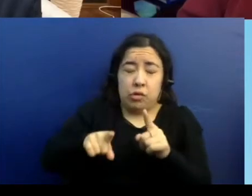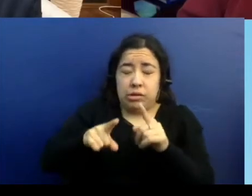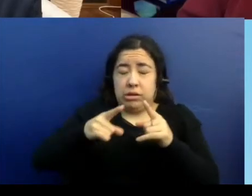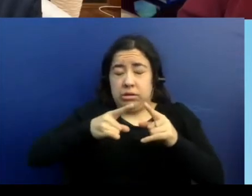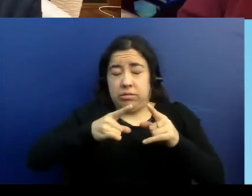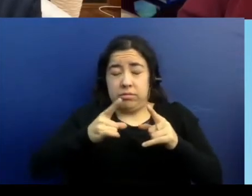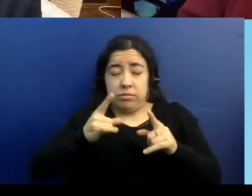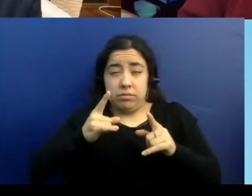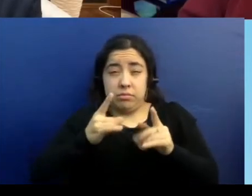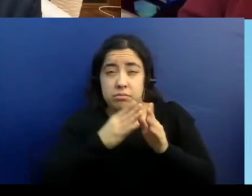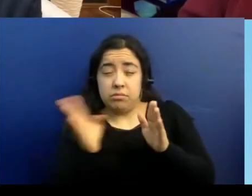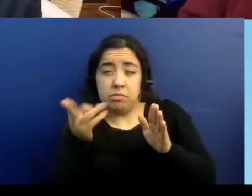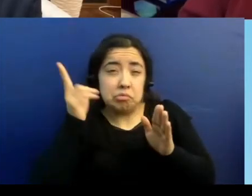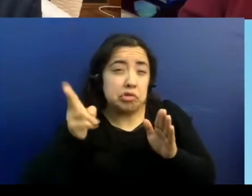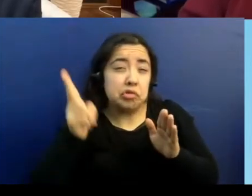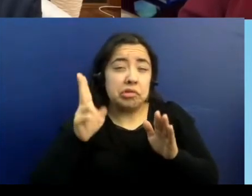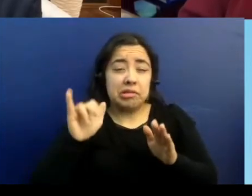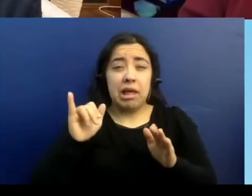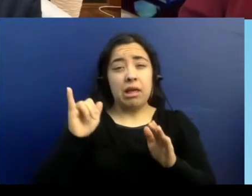and